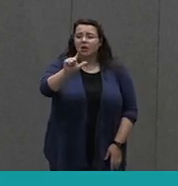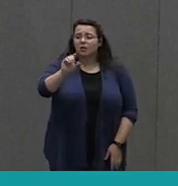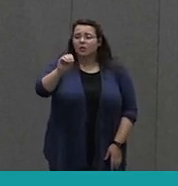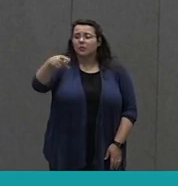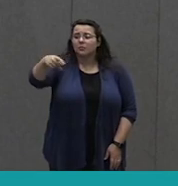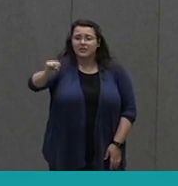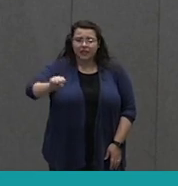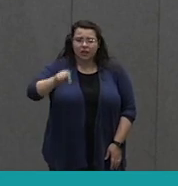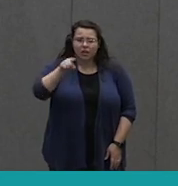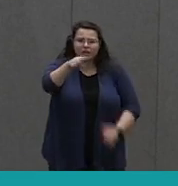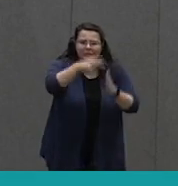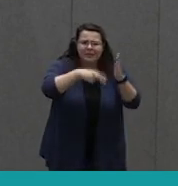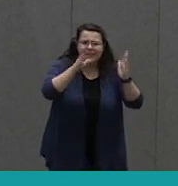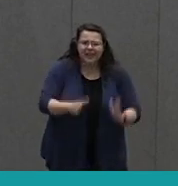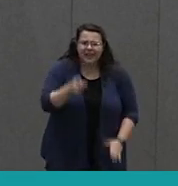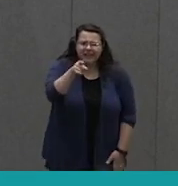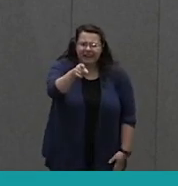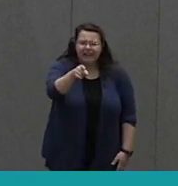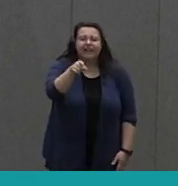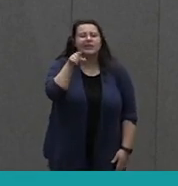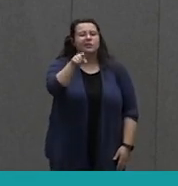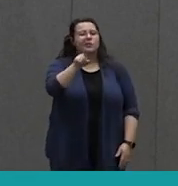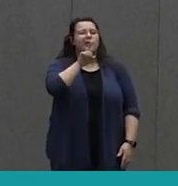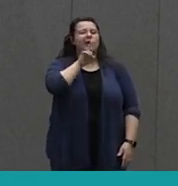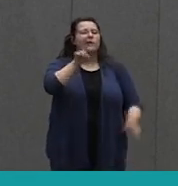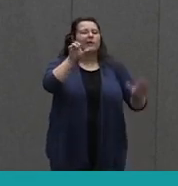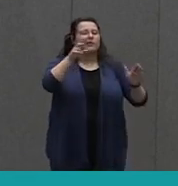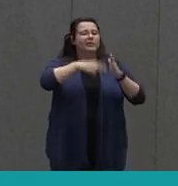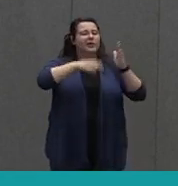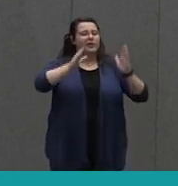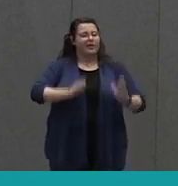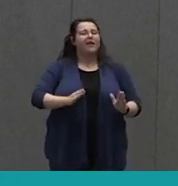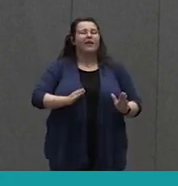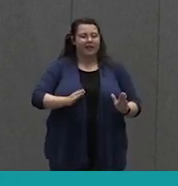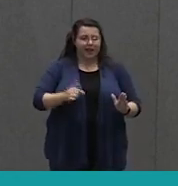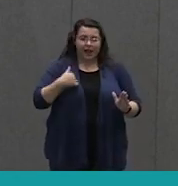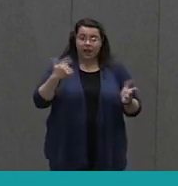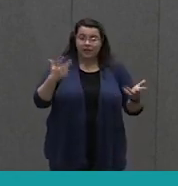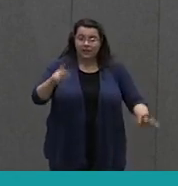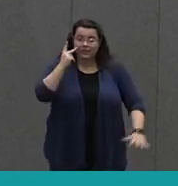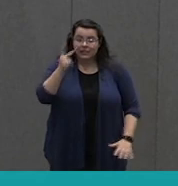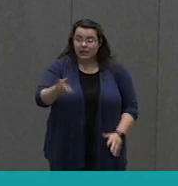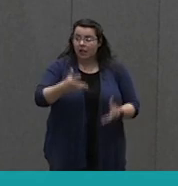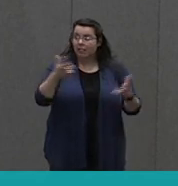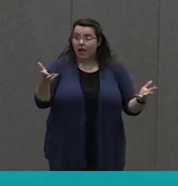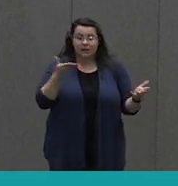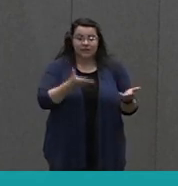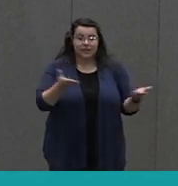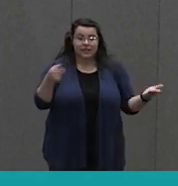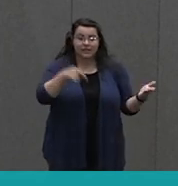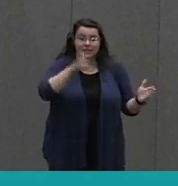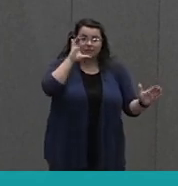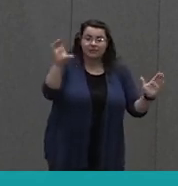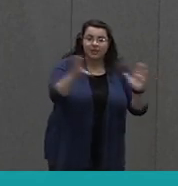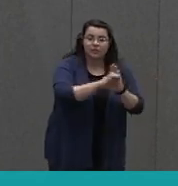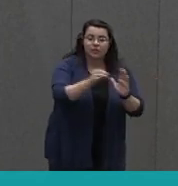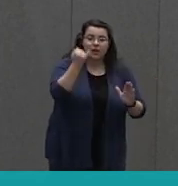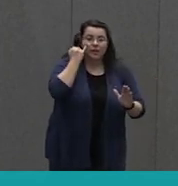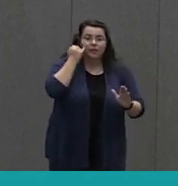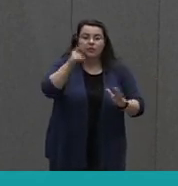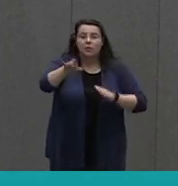science experiments, and we're even talking about things like feelings. The one thing I want to tell you is